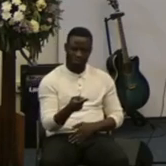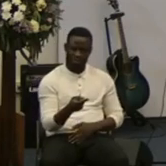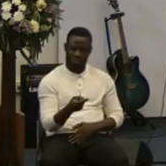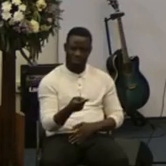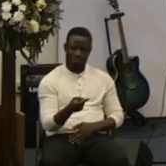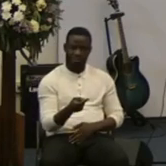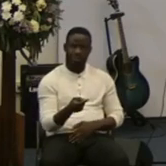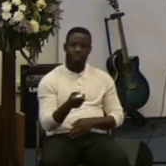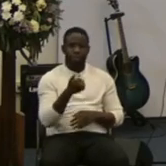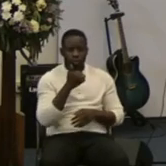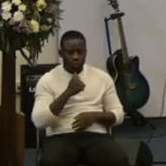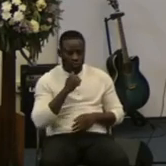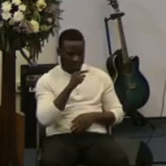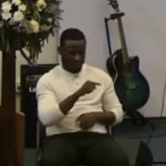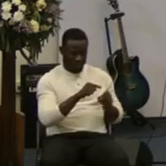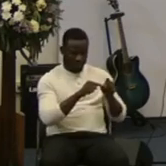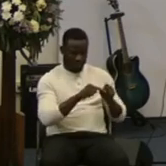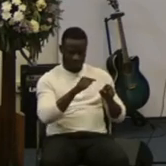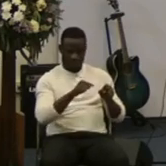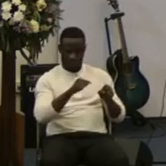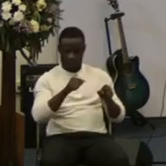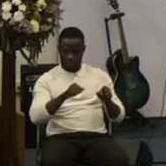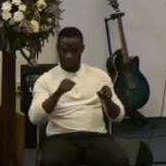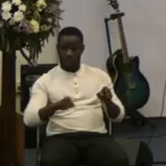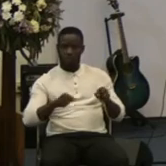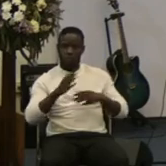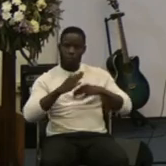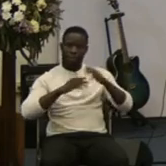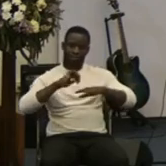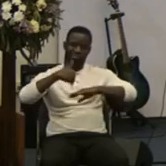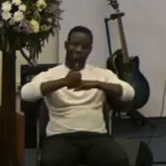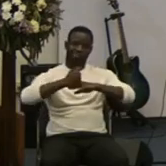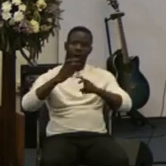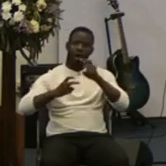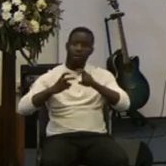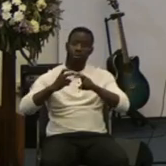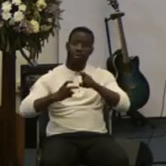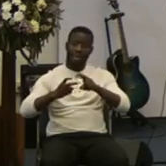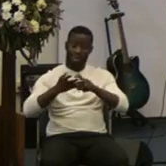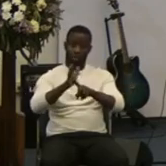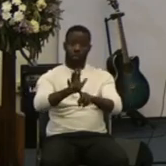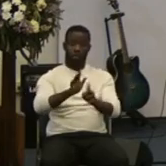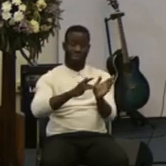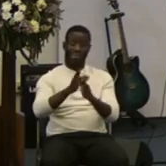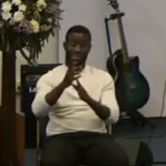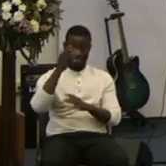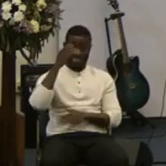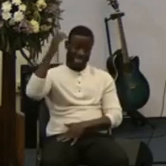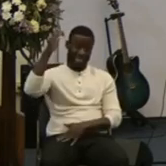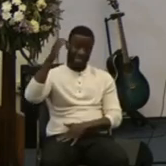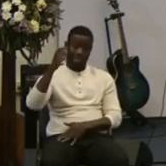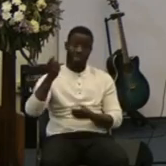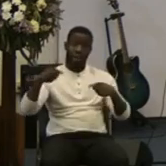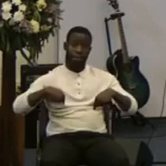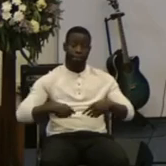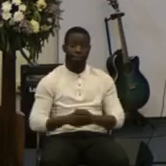And Mark uses them to build his argument that King Jesus